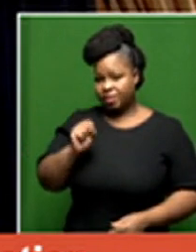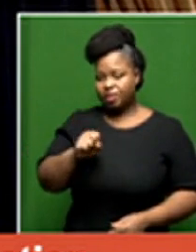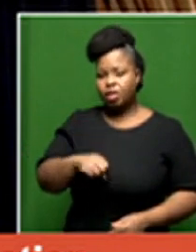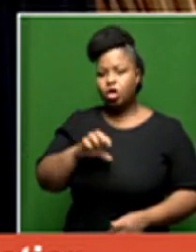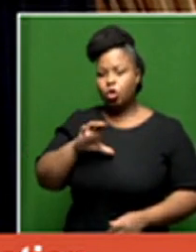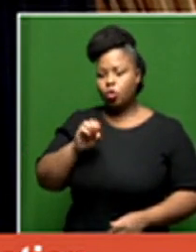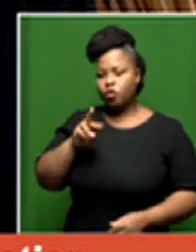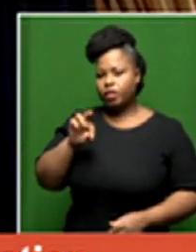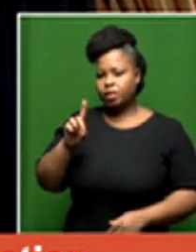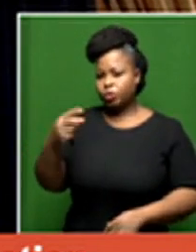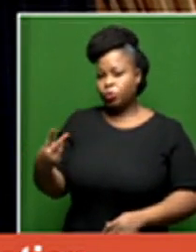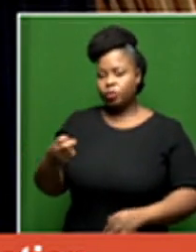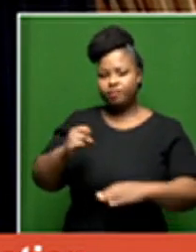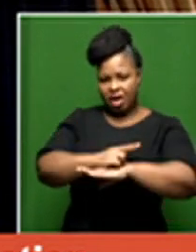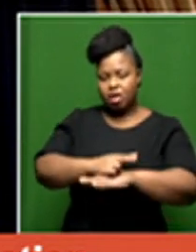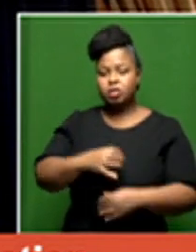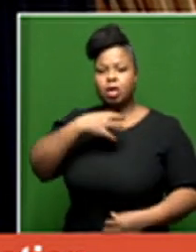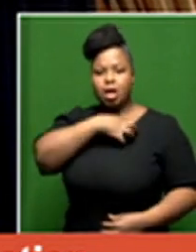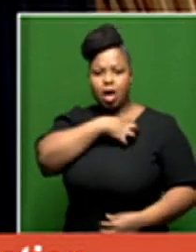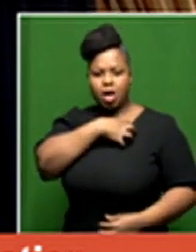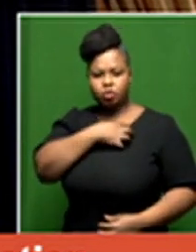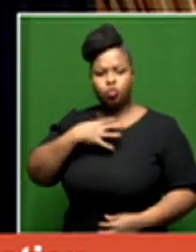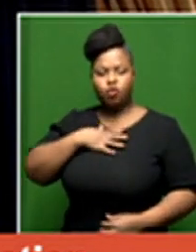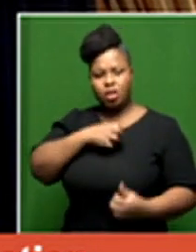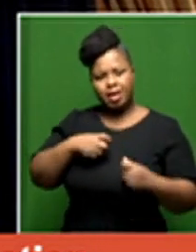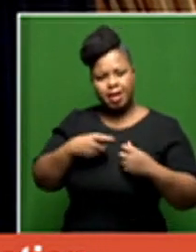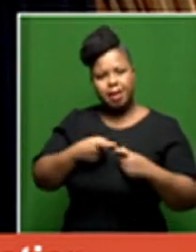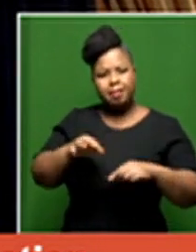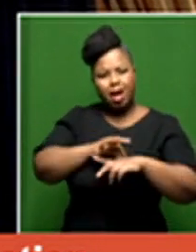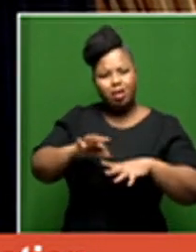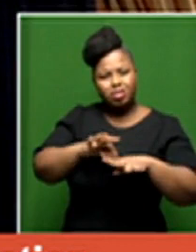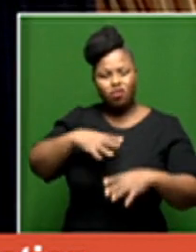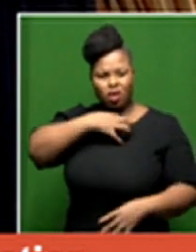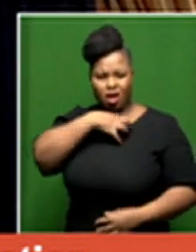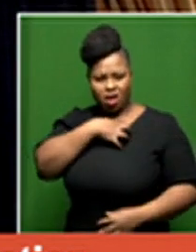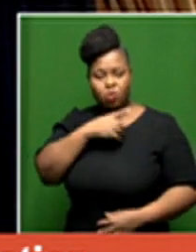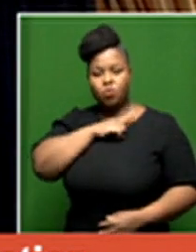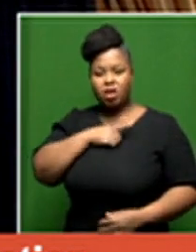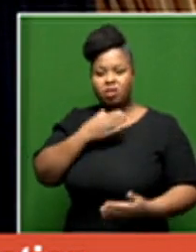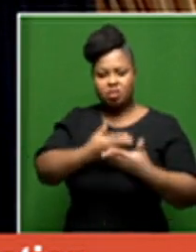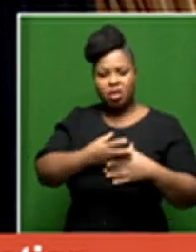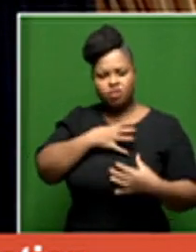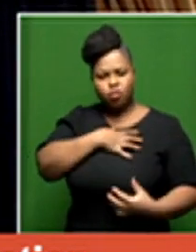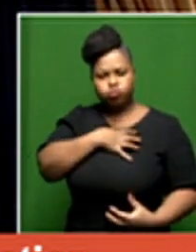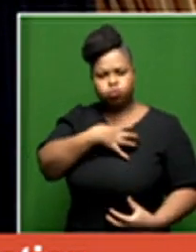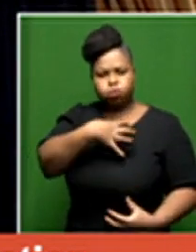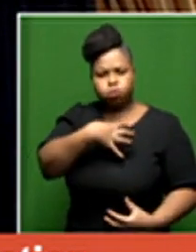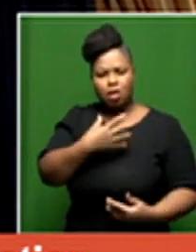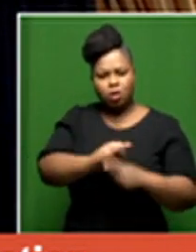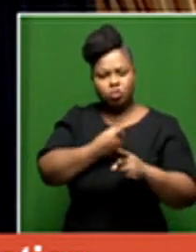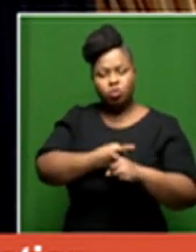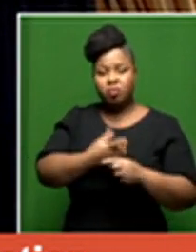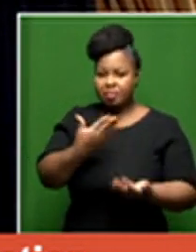virus has a major effect on heart and on the heart muscle. In particular, can cause fluid around the heart, can